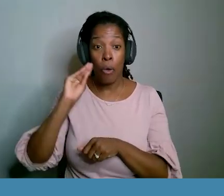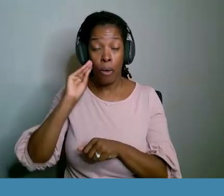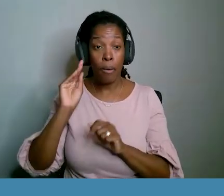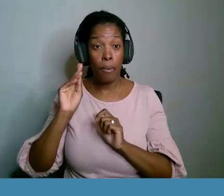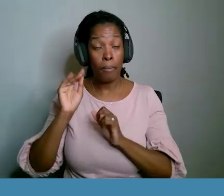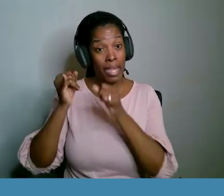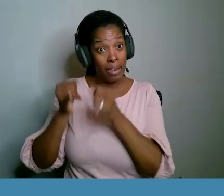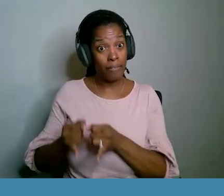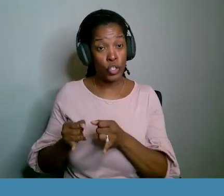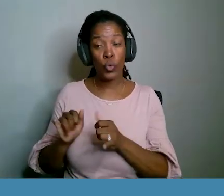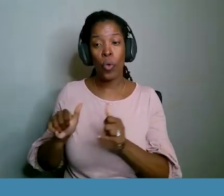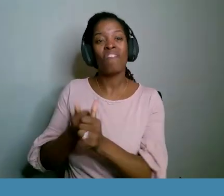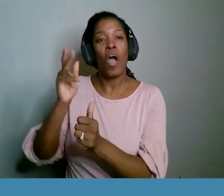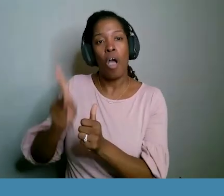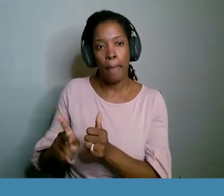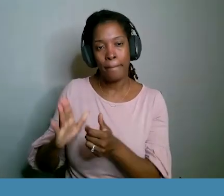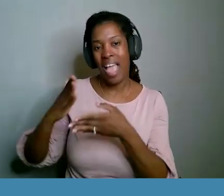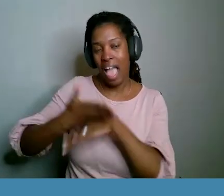discharge?